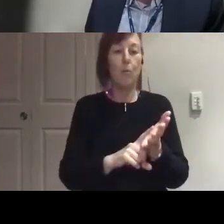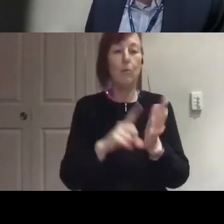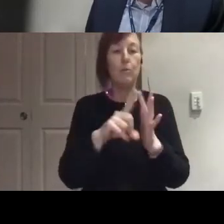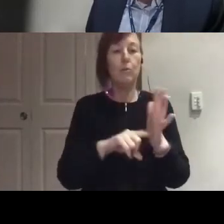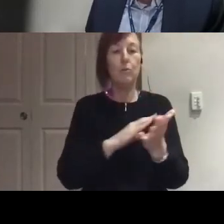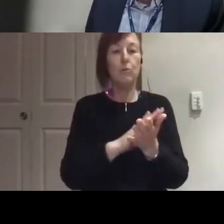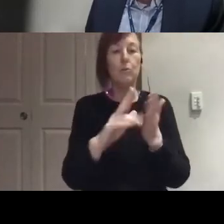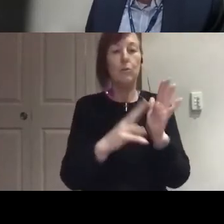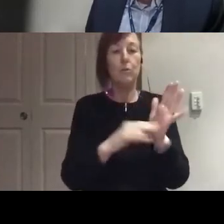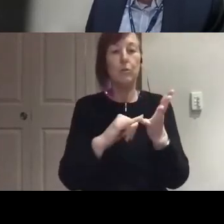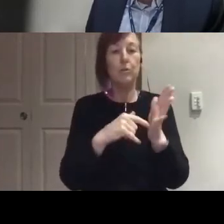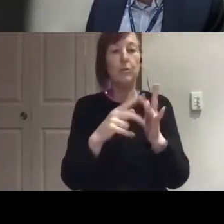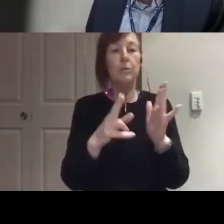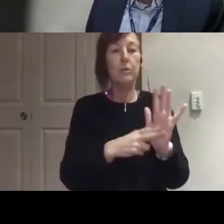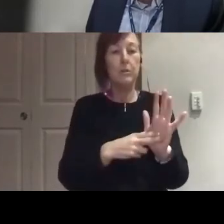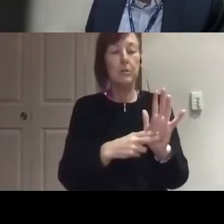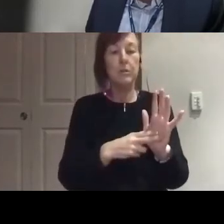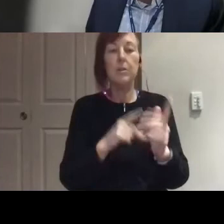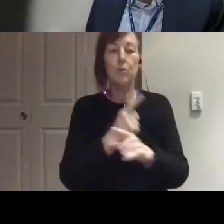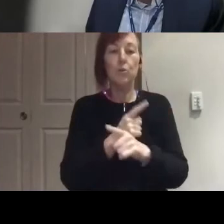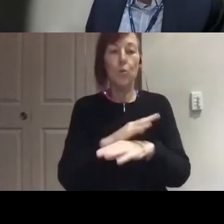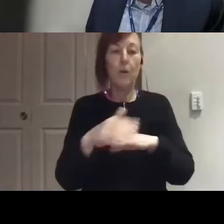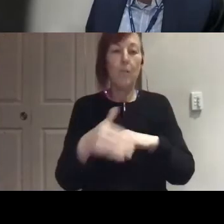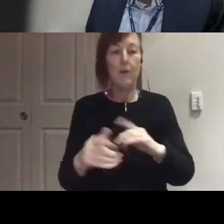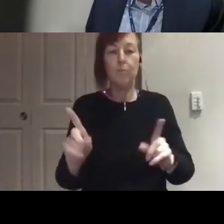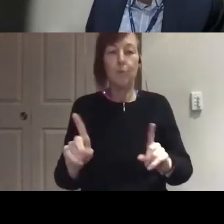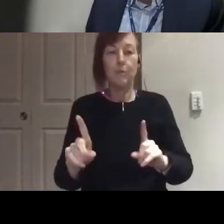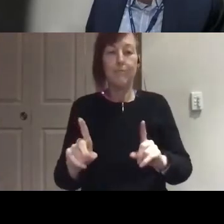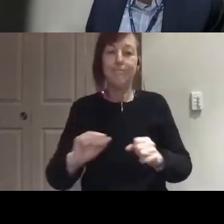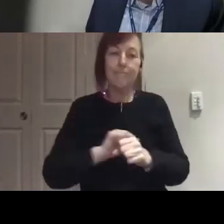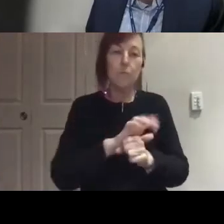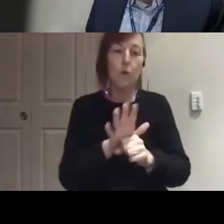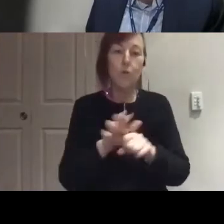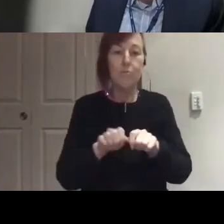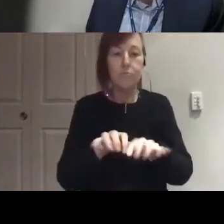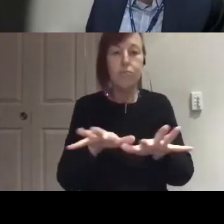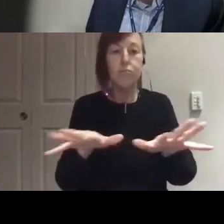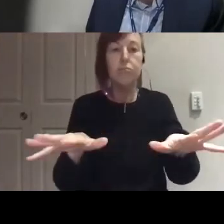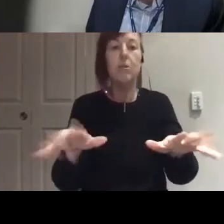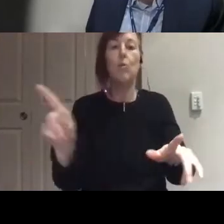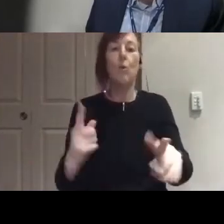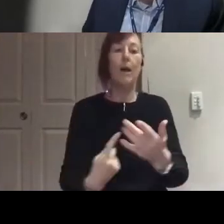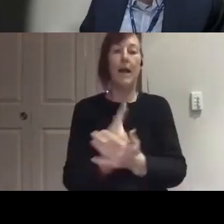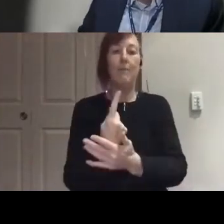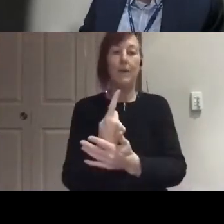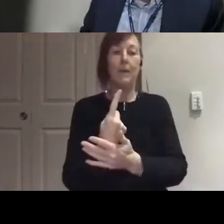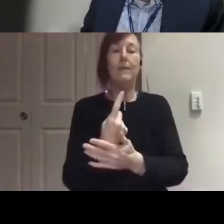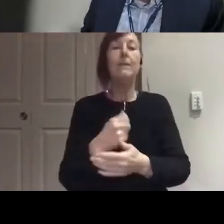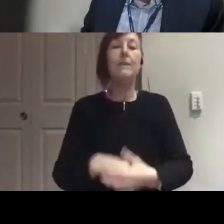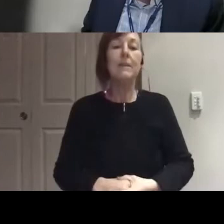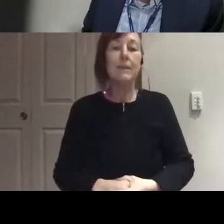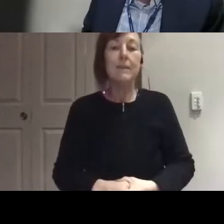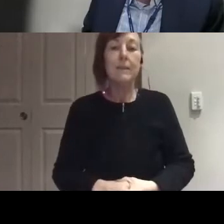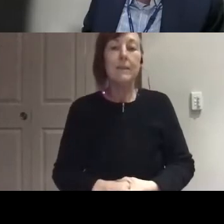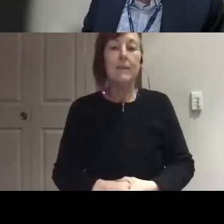more specific details in relation to the outbreak and what's occurring in relation to how we can